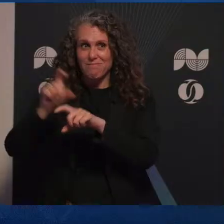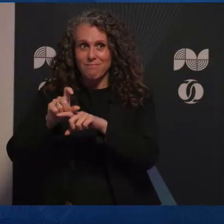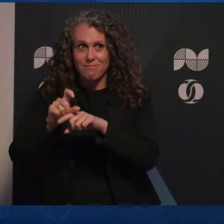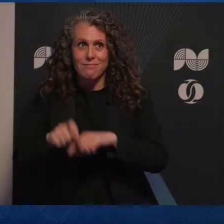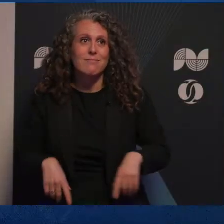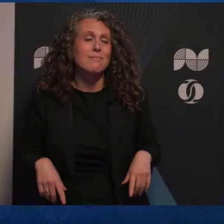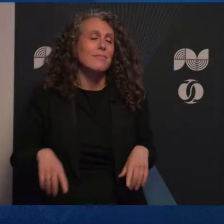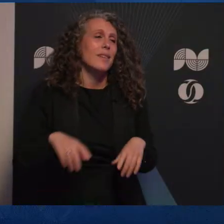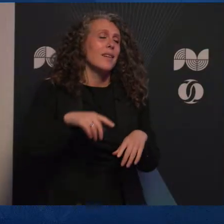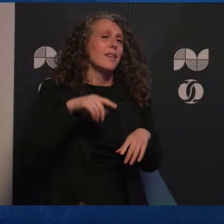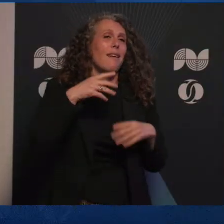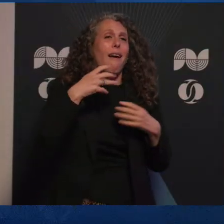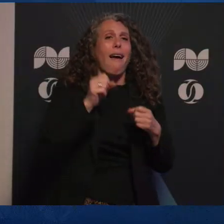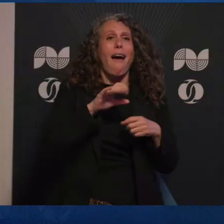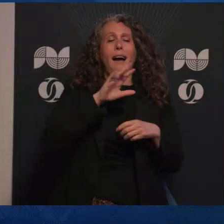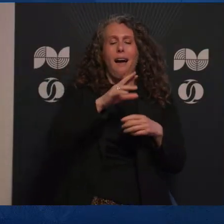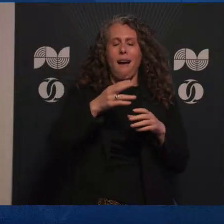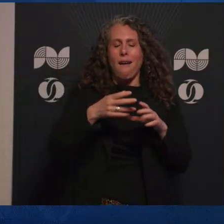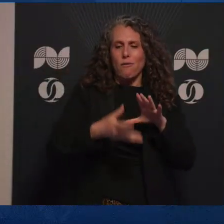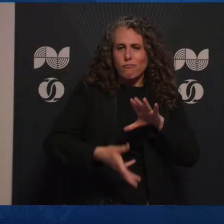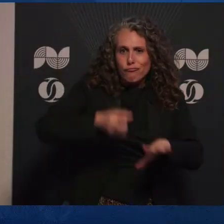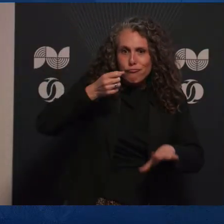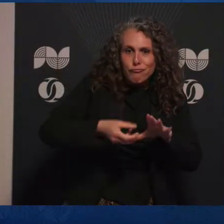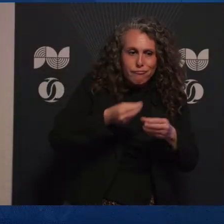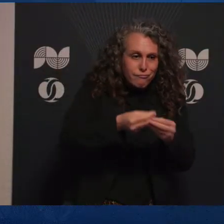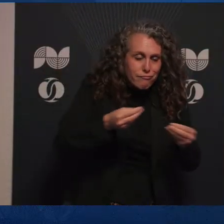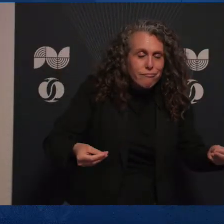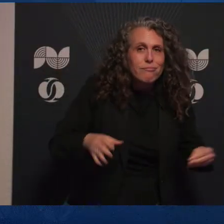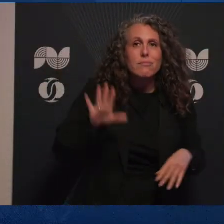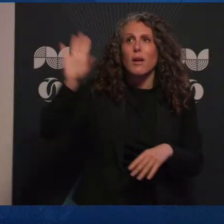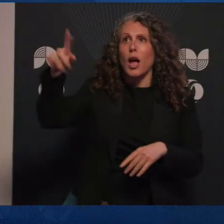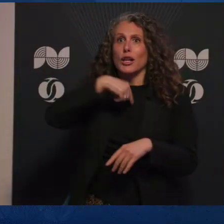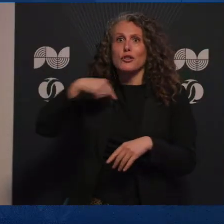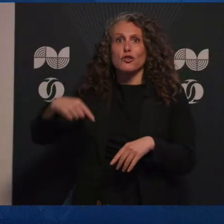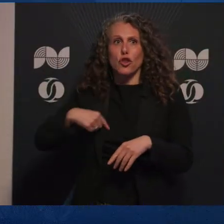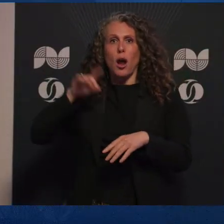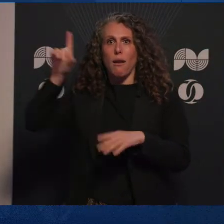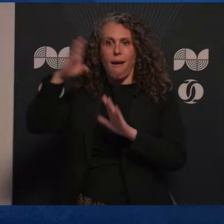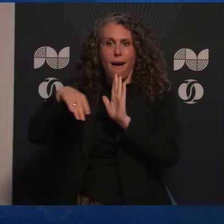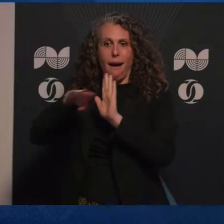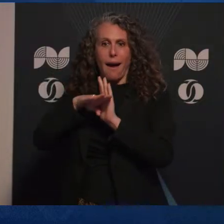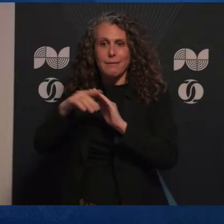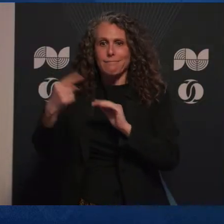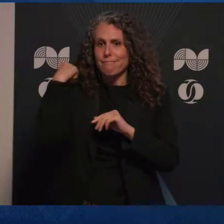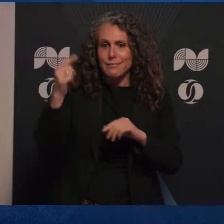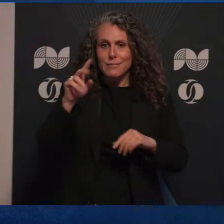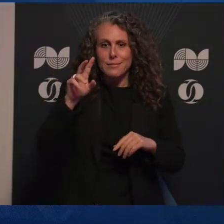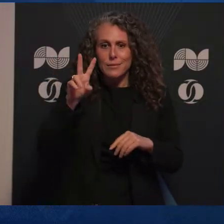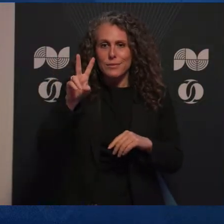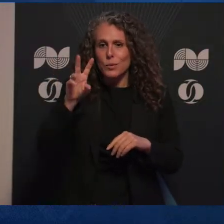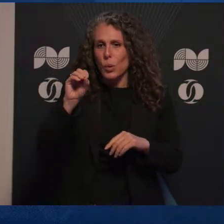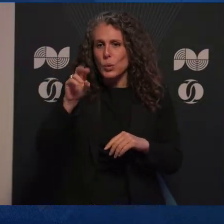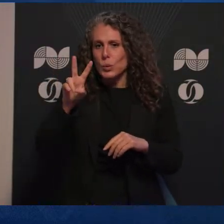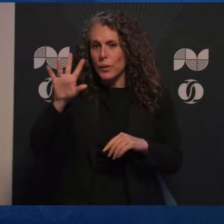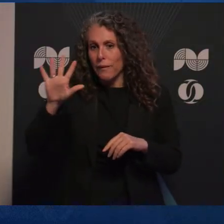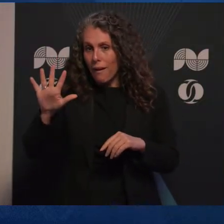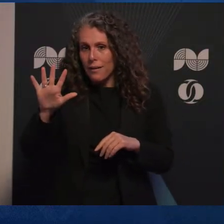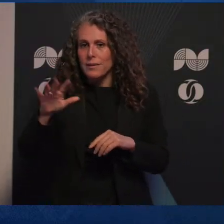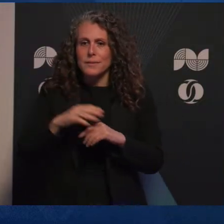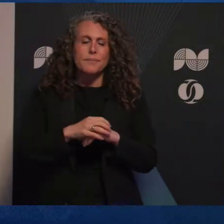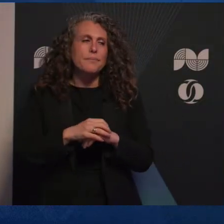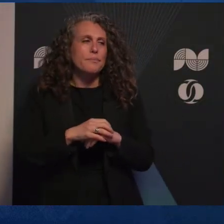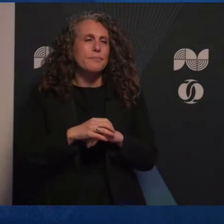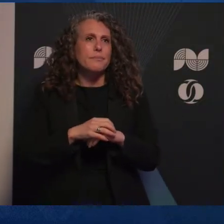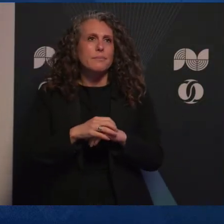Materials Act, and perhaps going a little further back, the China's Made in China 2025, these are all examples where we see much stronger direction